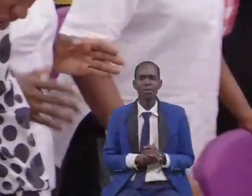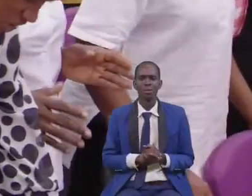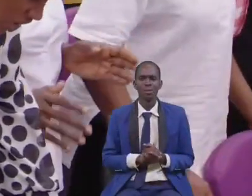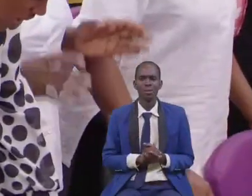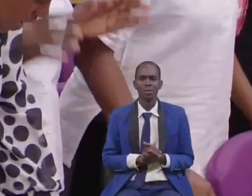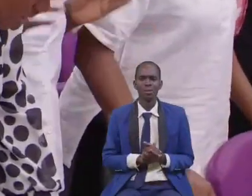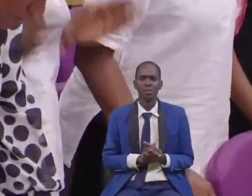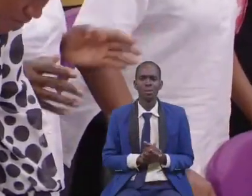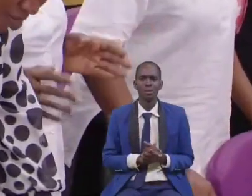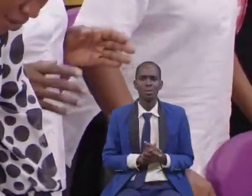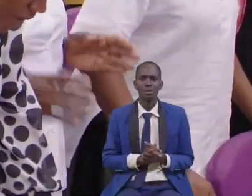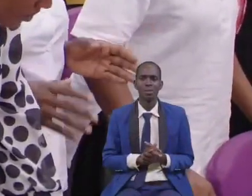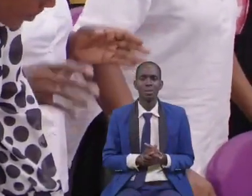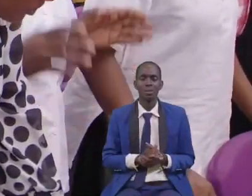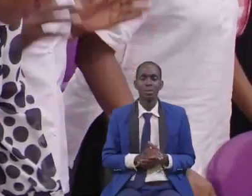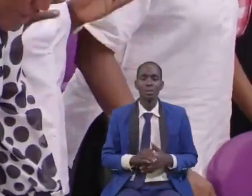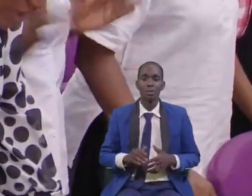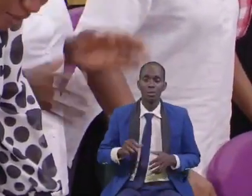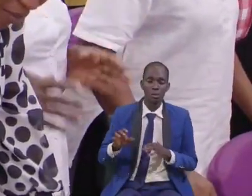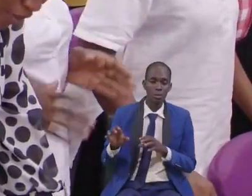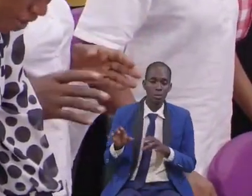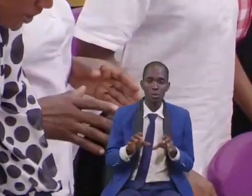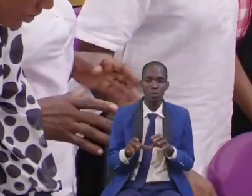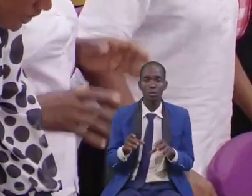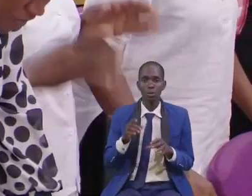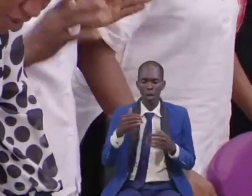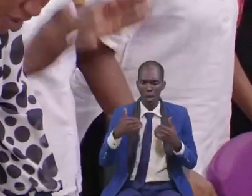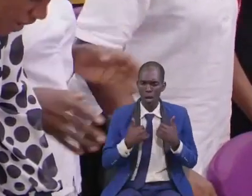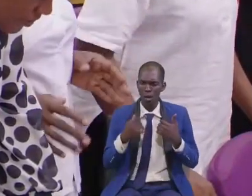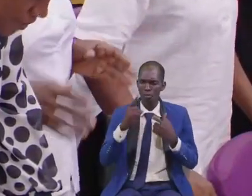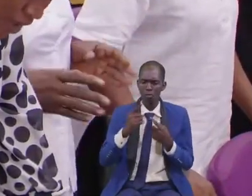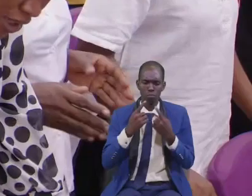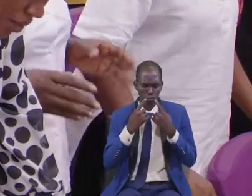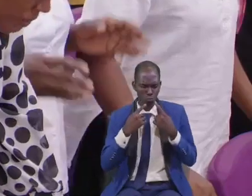have you proclaimed the faith this new year?